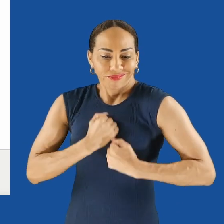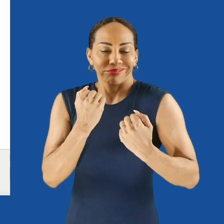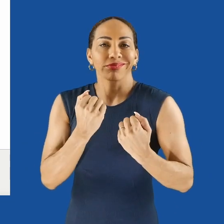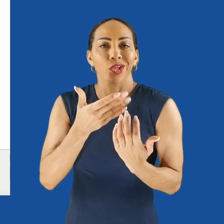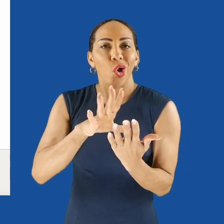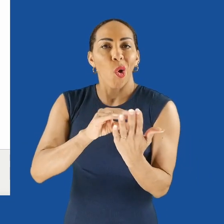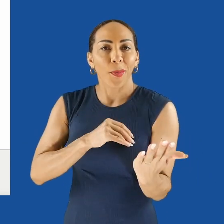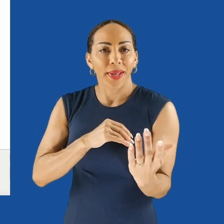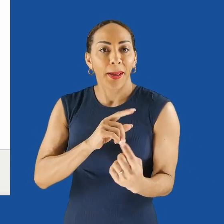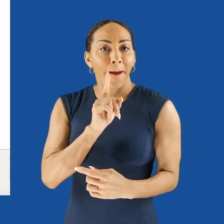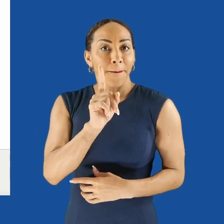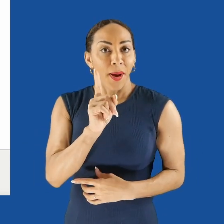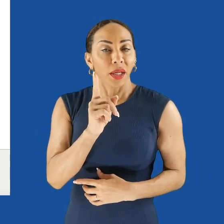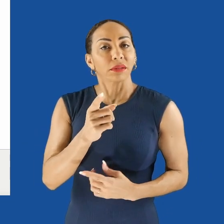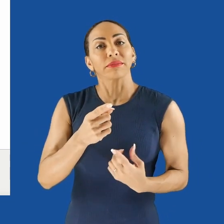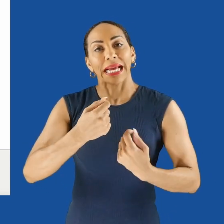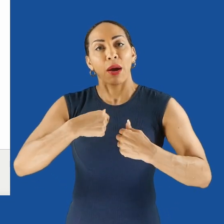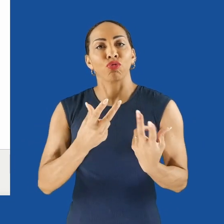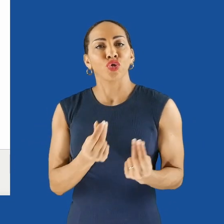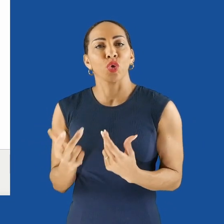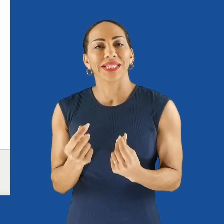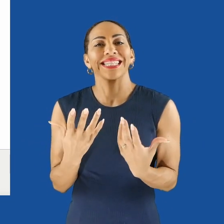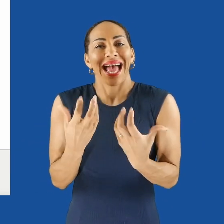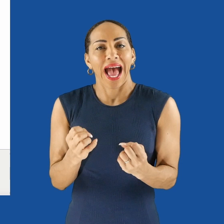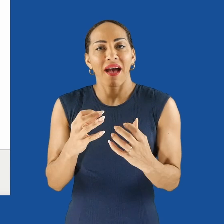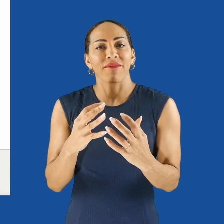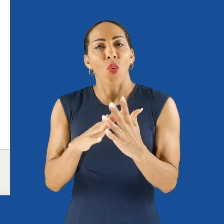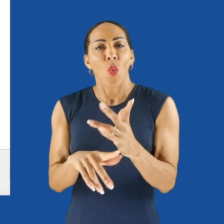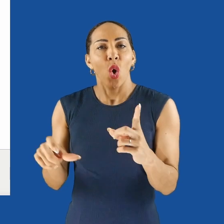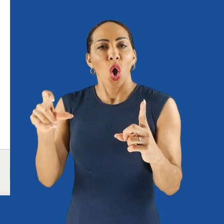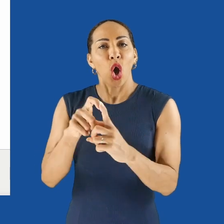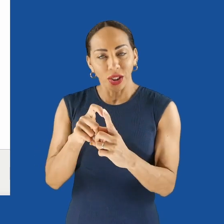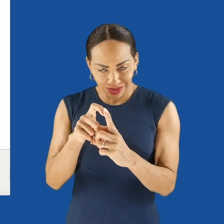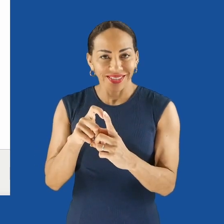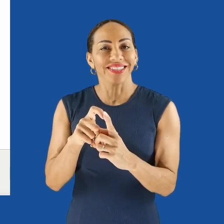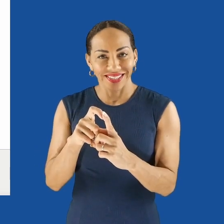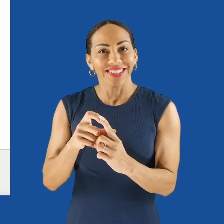resources, we've made a Word document version of the application so that you can write your